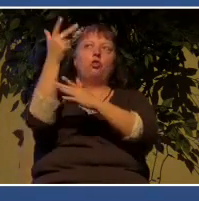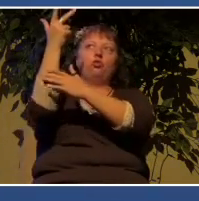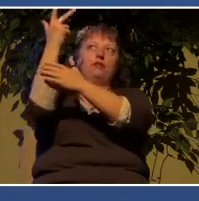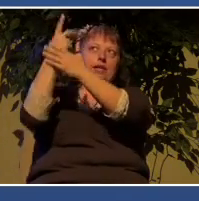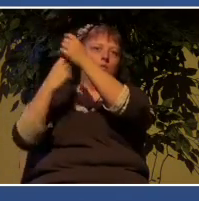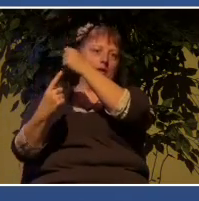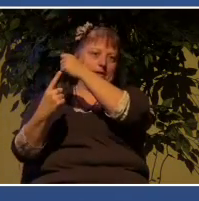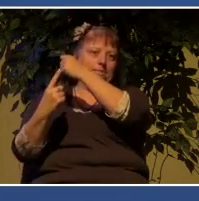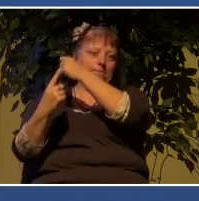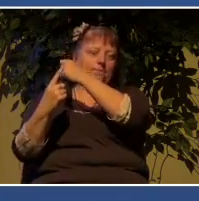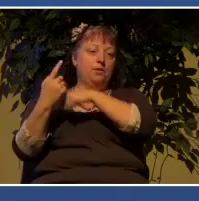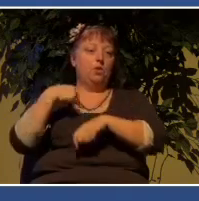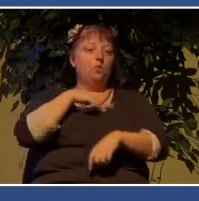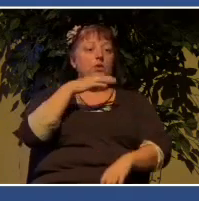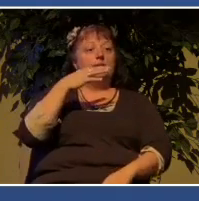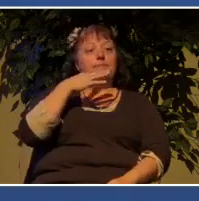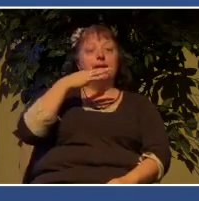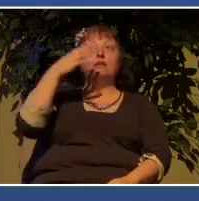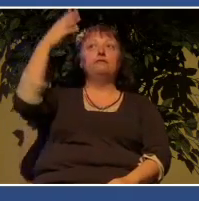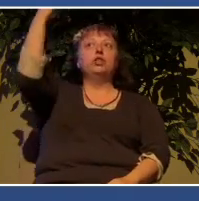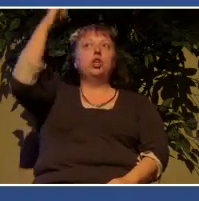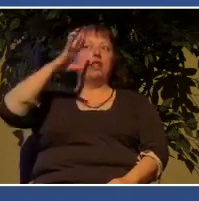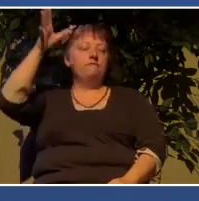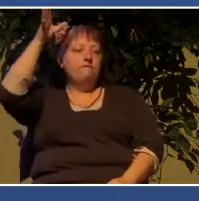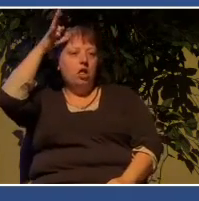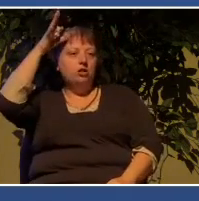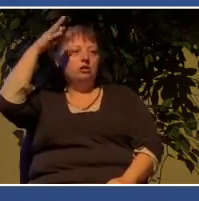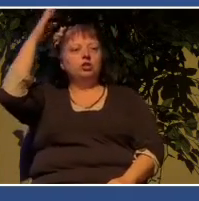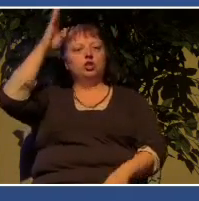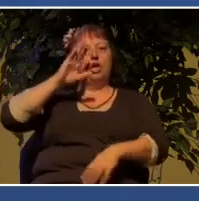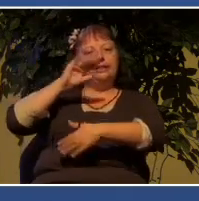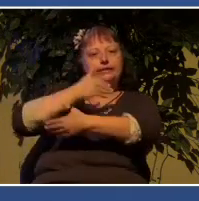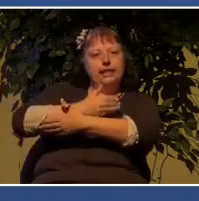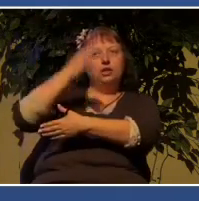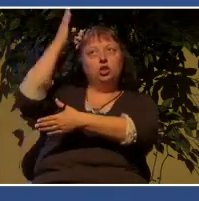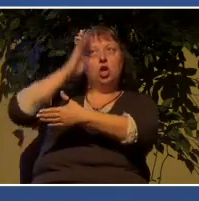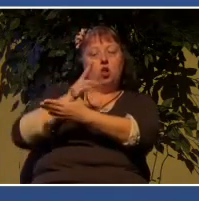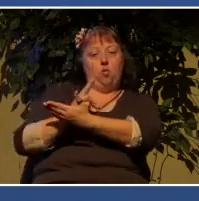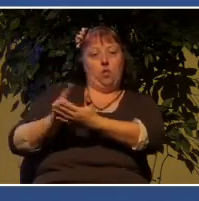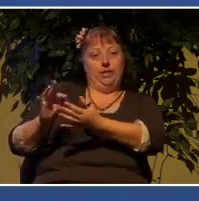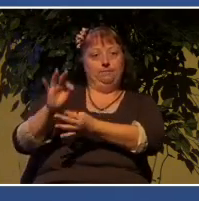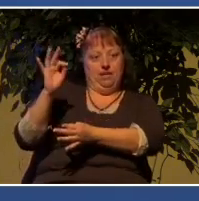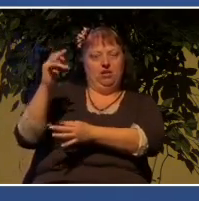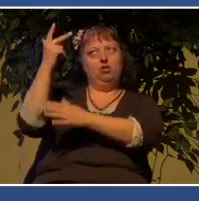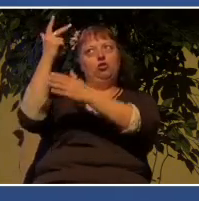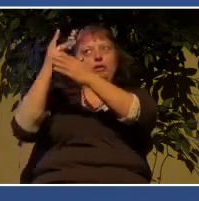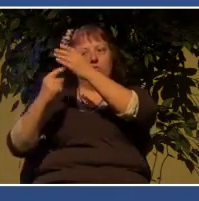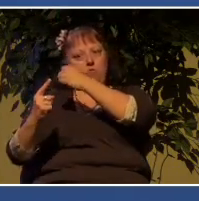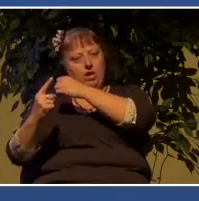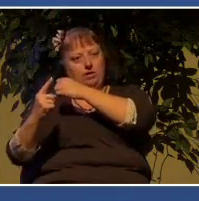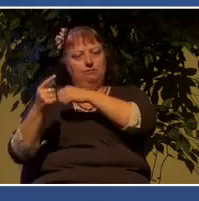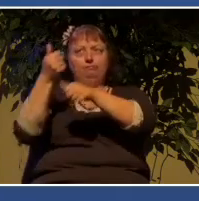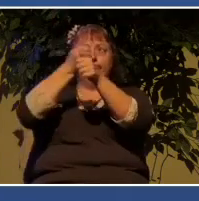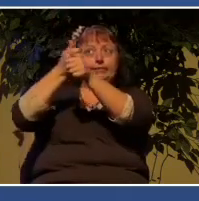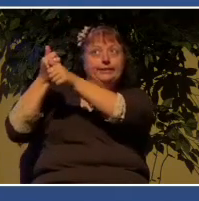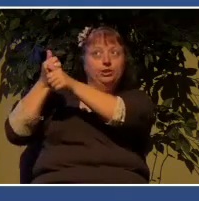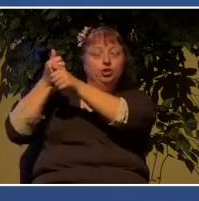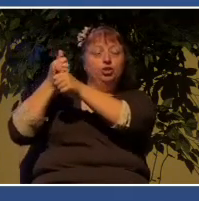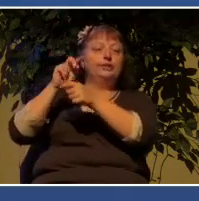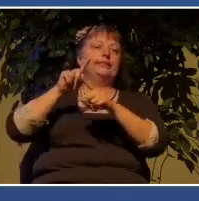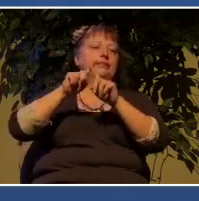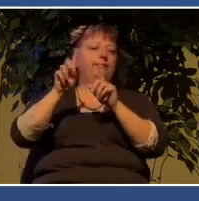of God the Father, we speak of God the Son, and we speak of God the Holy Spirit. Each of them has a different role in